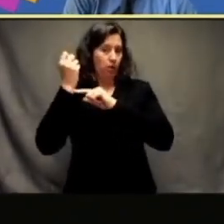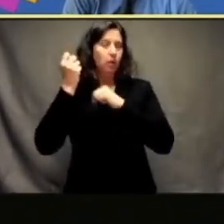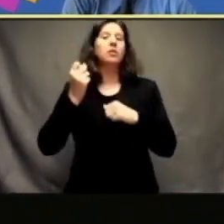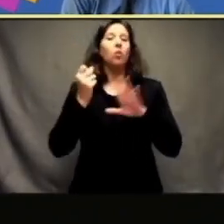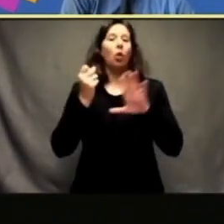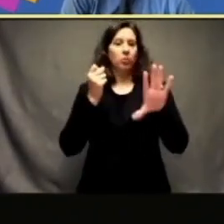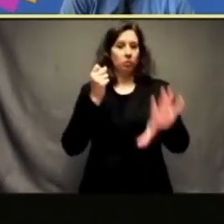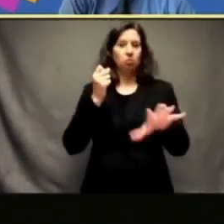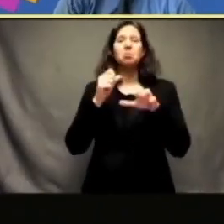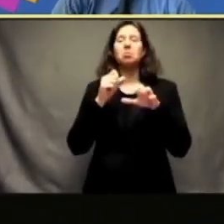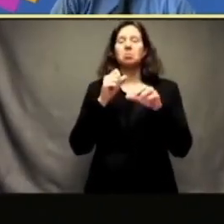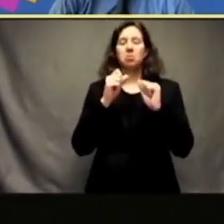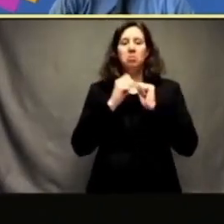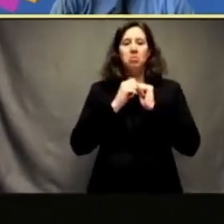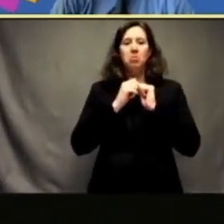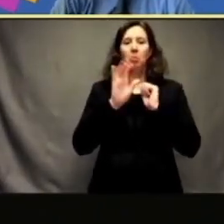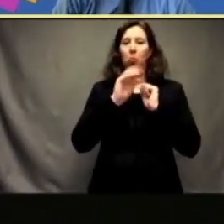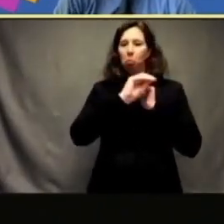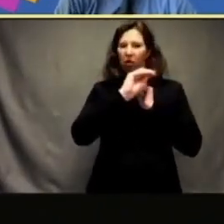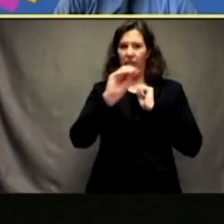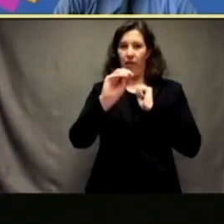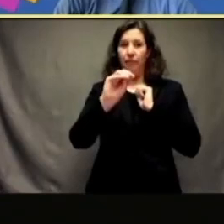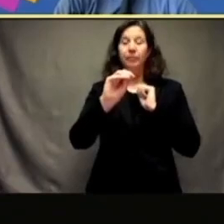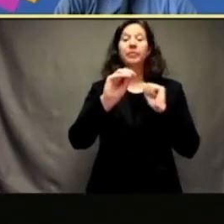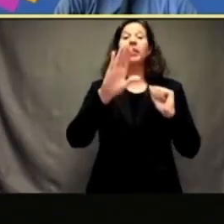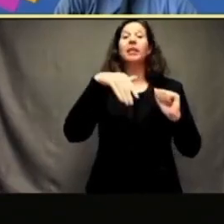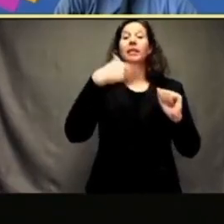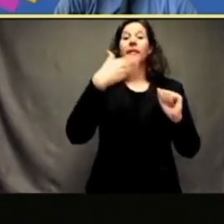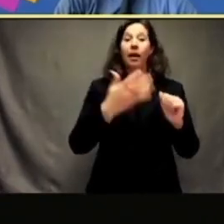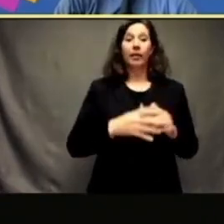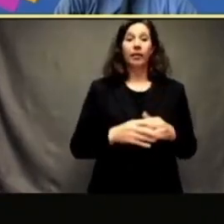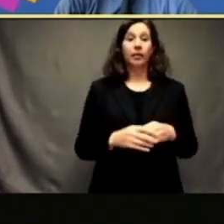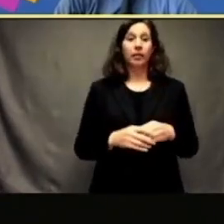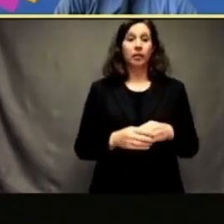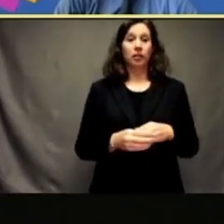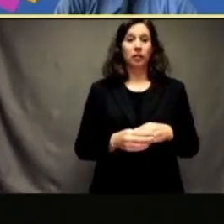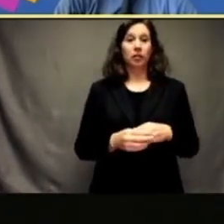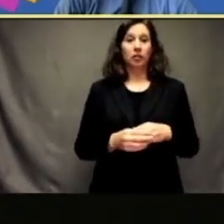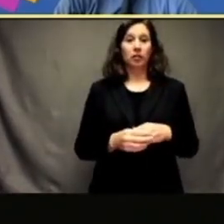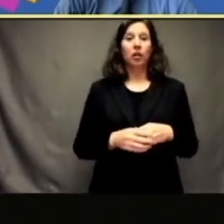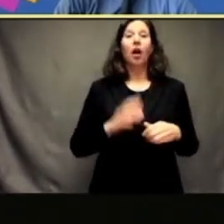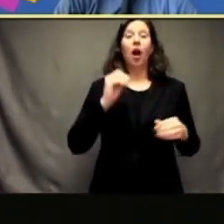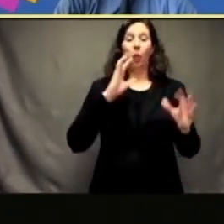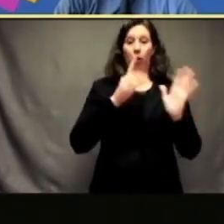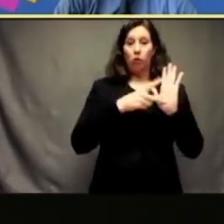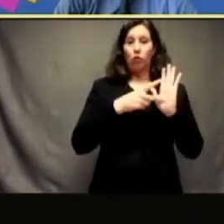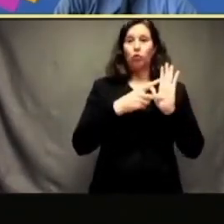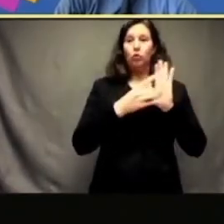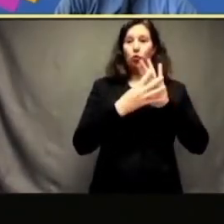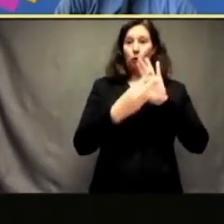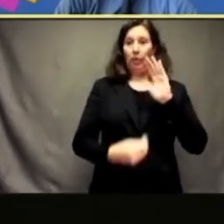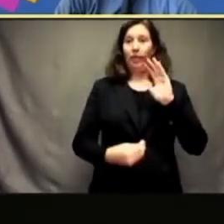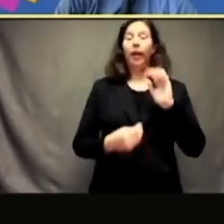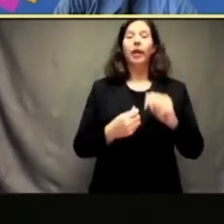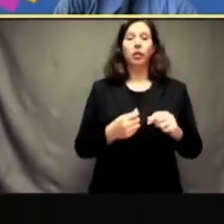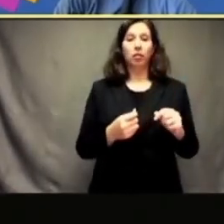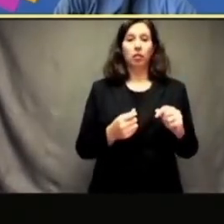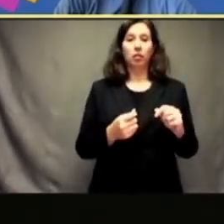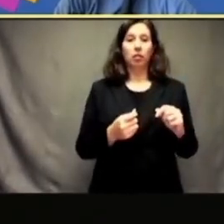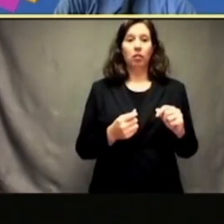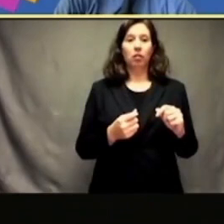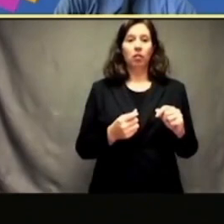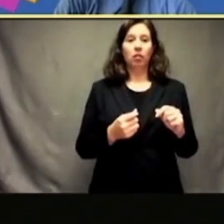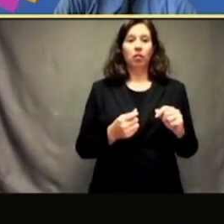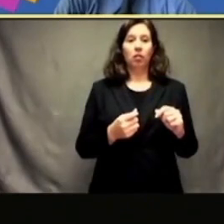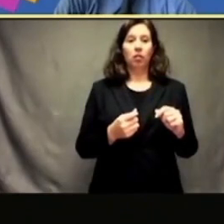there. The next thing I'm going to do is I'm going to duplicate. If you're familiar with just duplicating the block, or you can